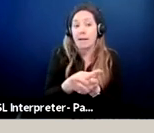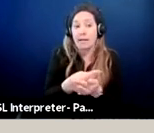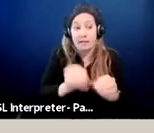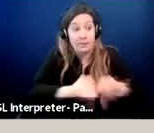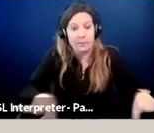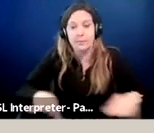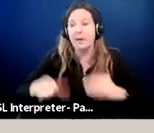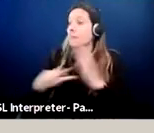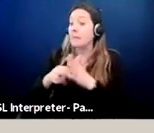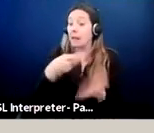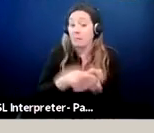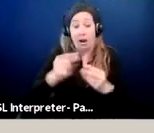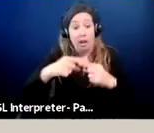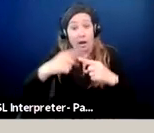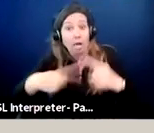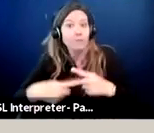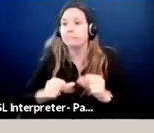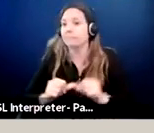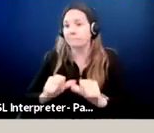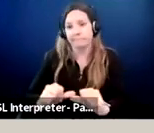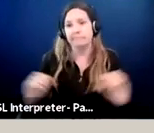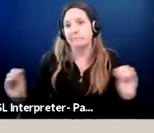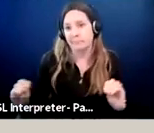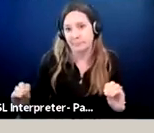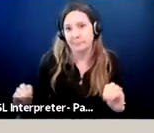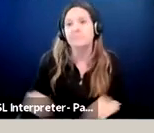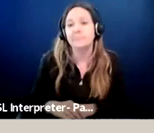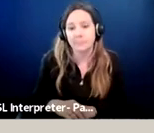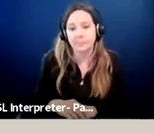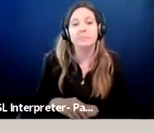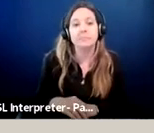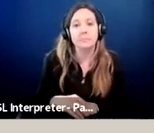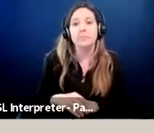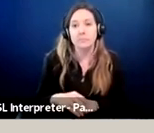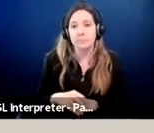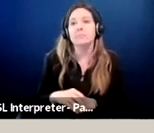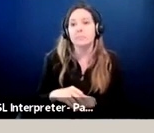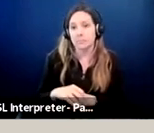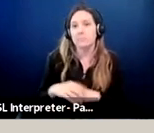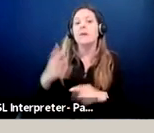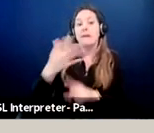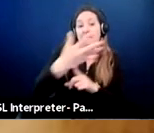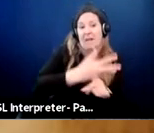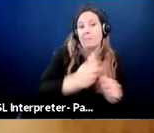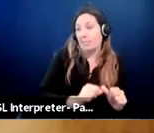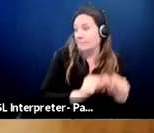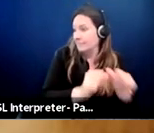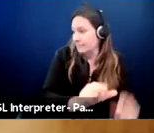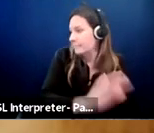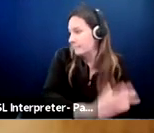So there's ways to navigate these programs to maximize them. And the first one is to think